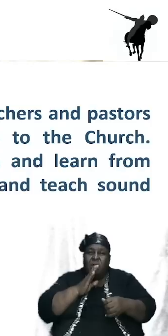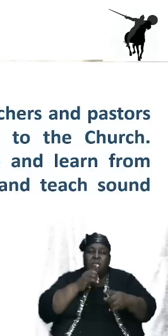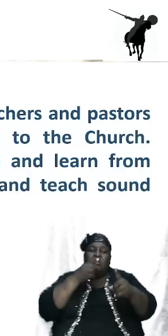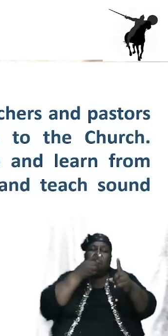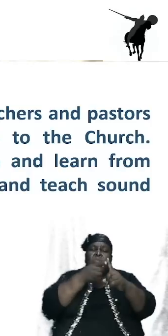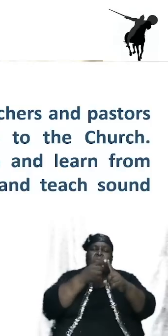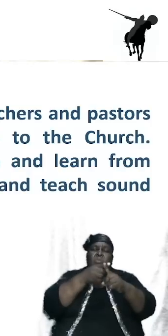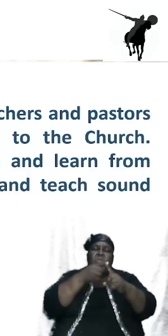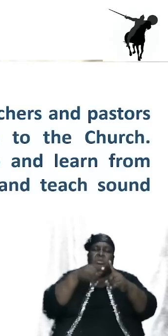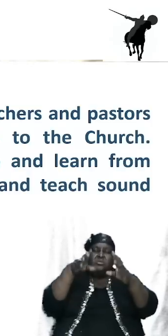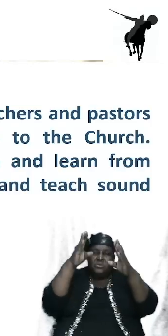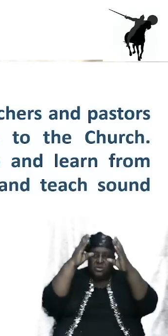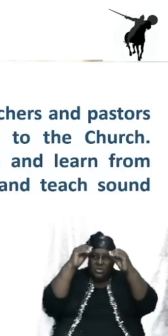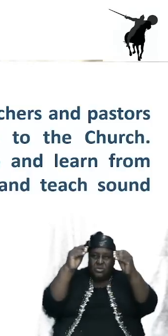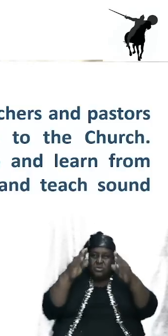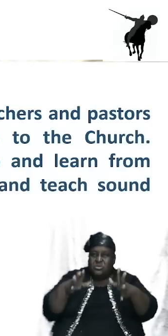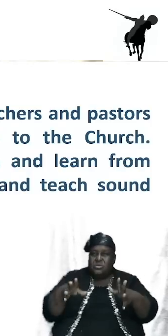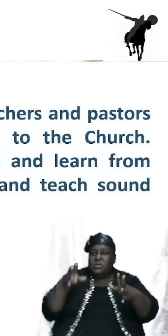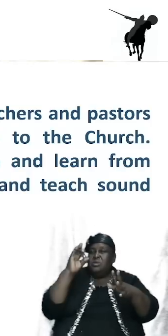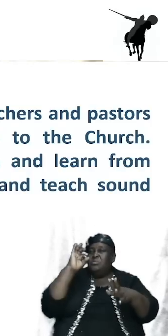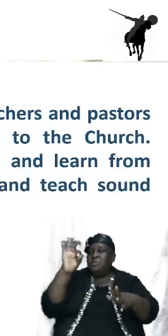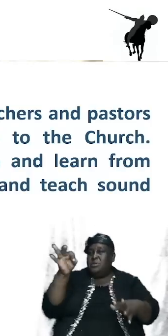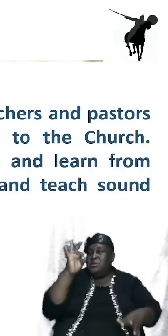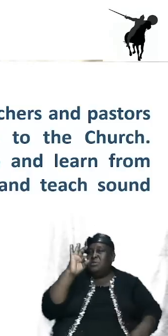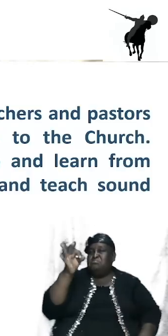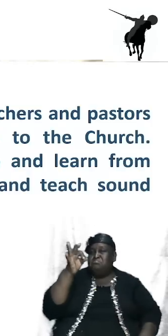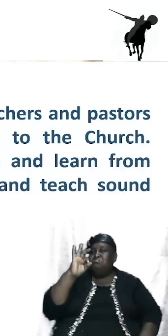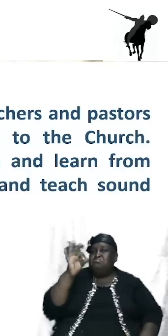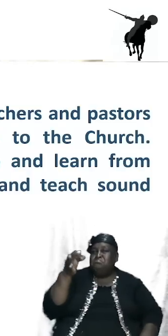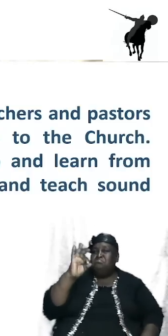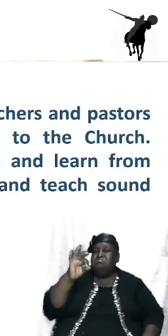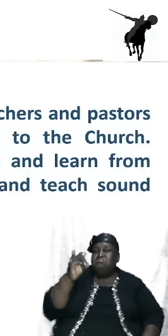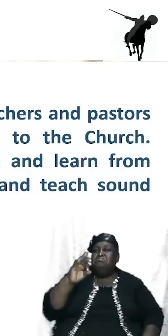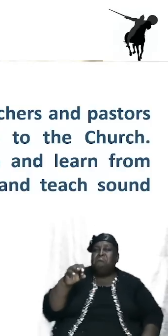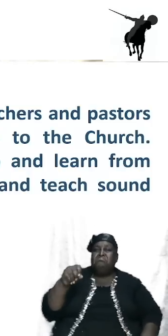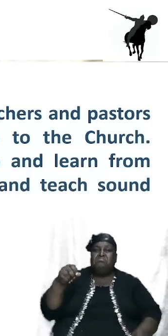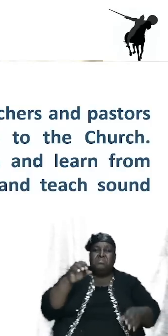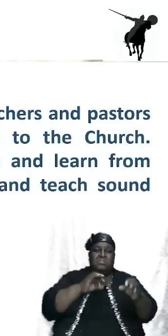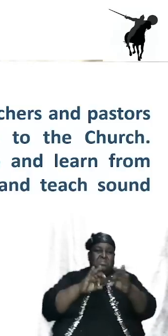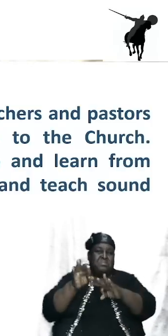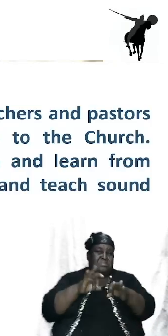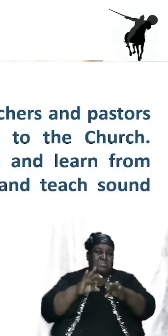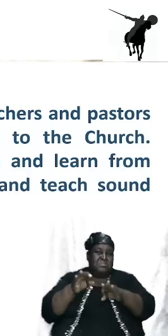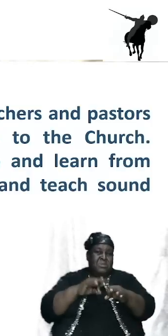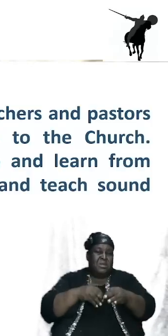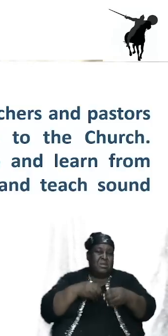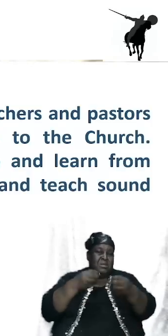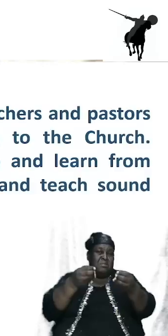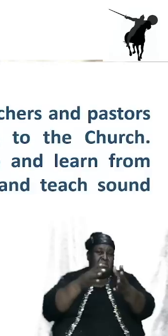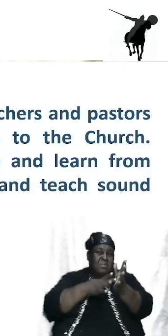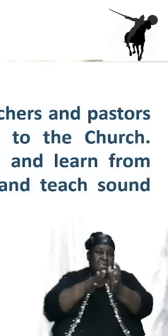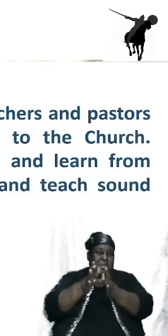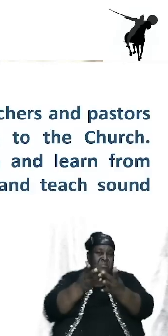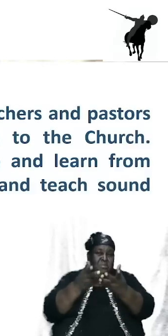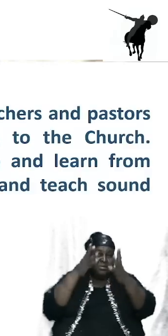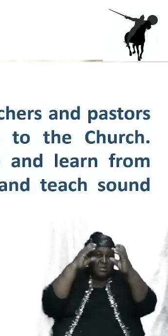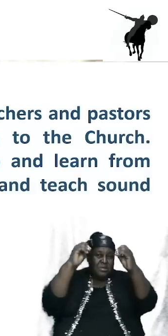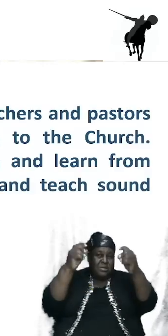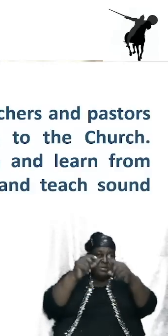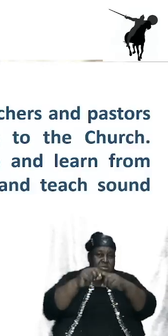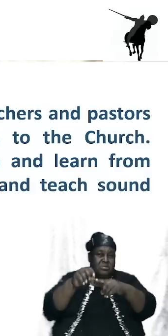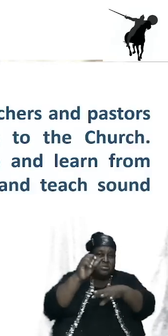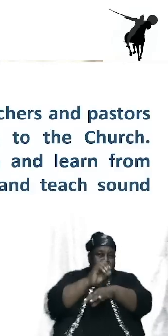pastors. People that can explain and apply the Bible teaching to the church. Therefore, every believer needs to listen to and learn